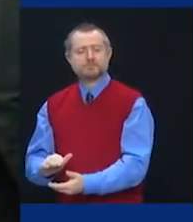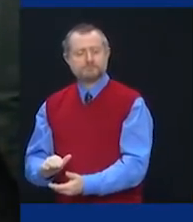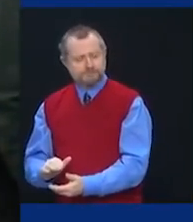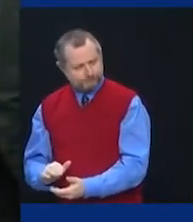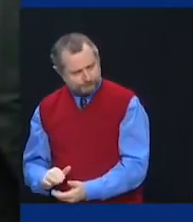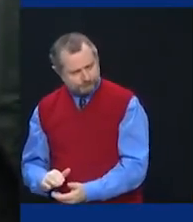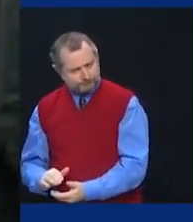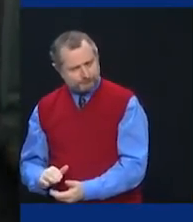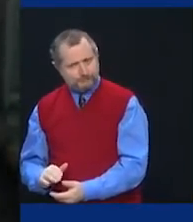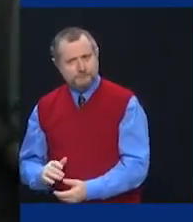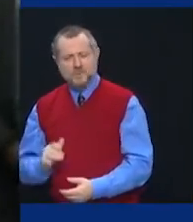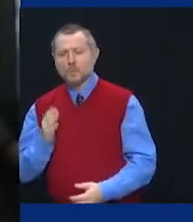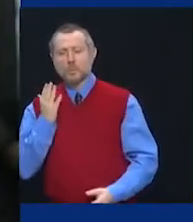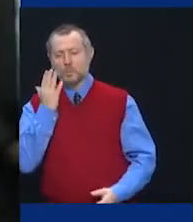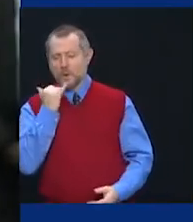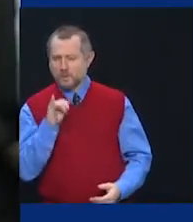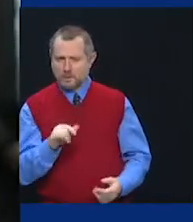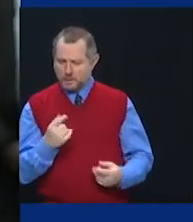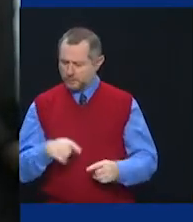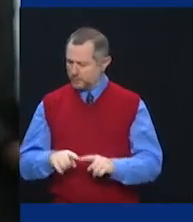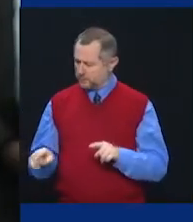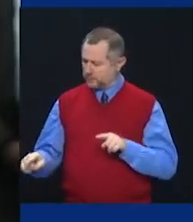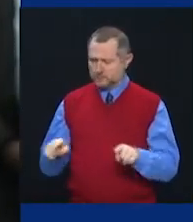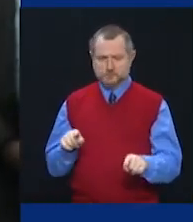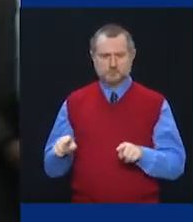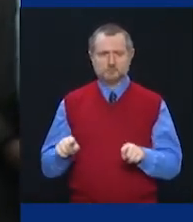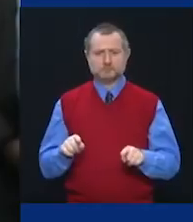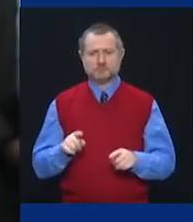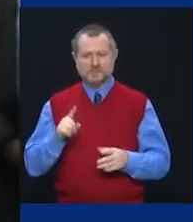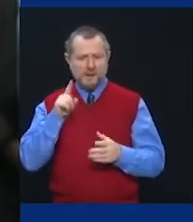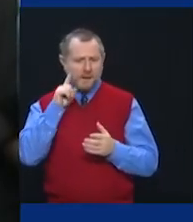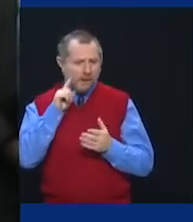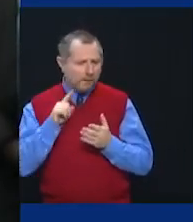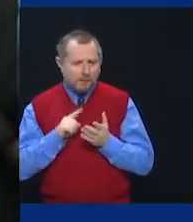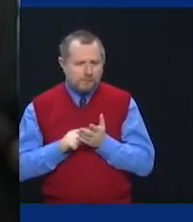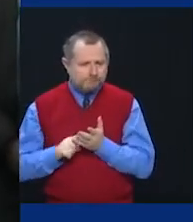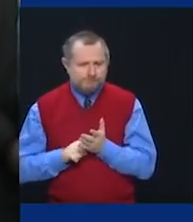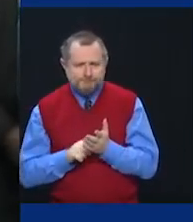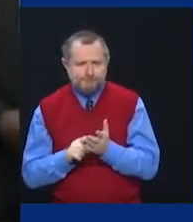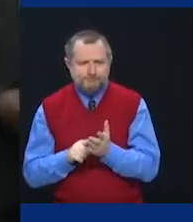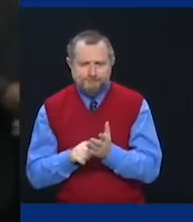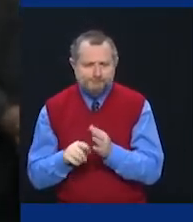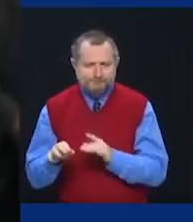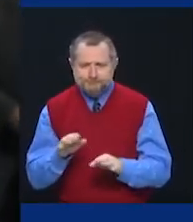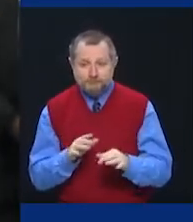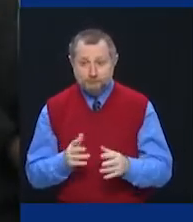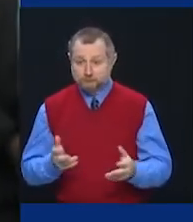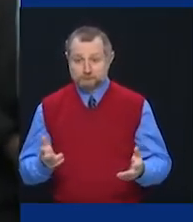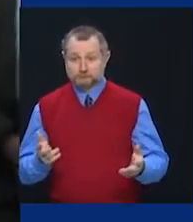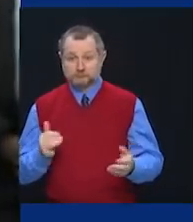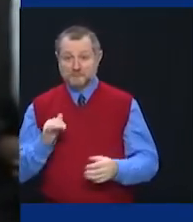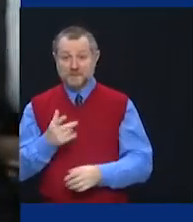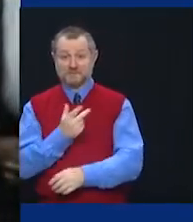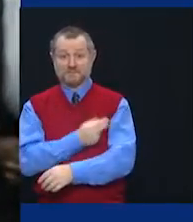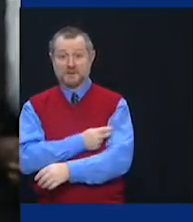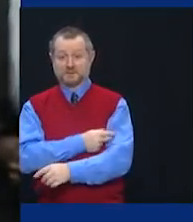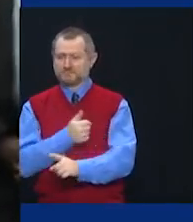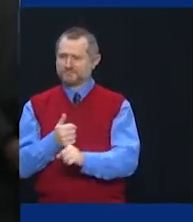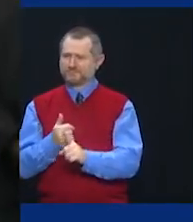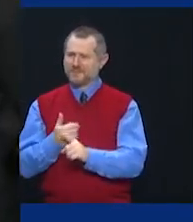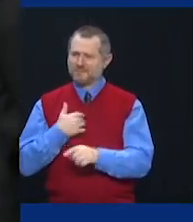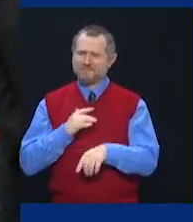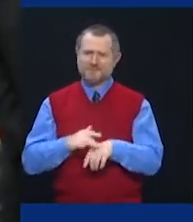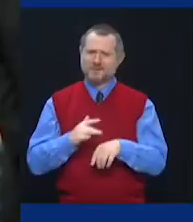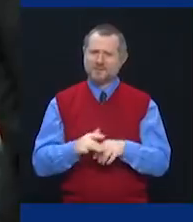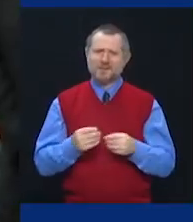Well, why is the question? We are making the vaccine available